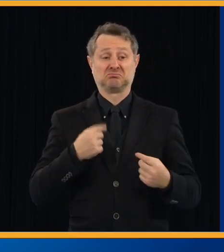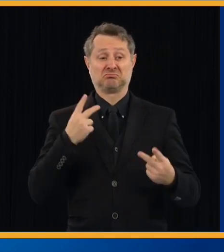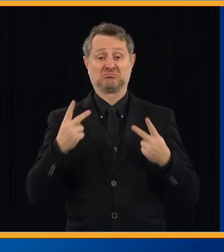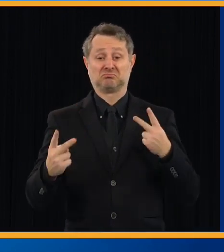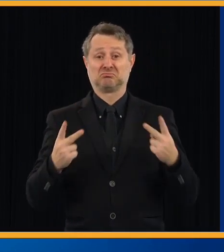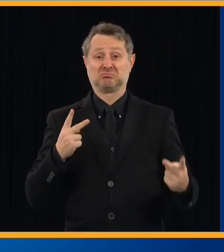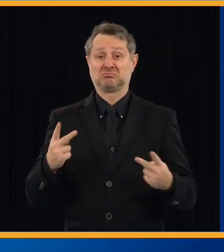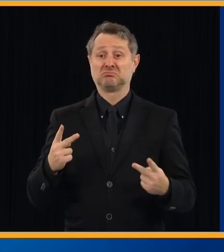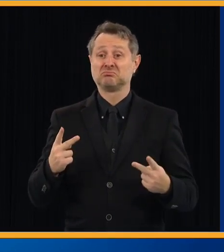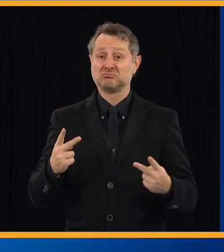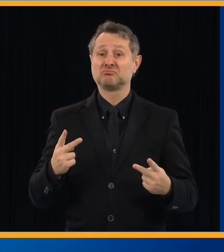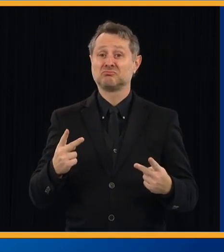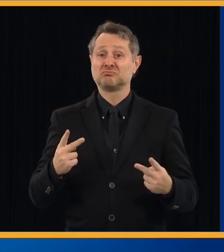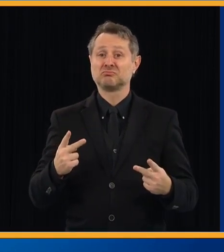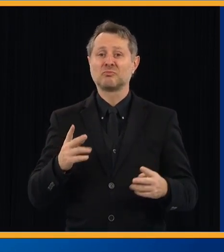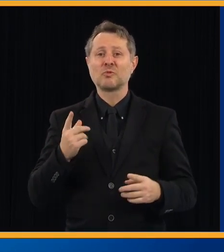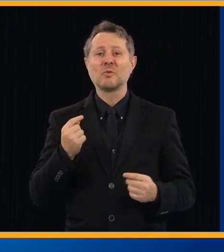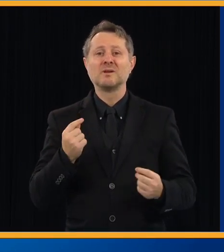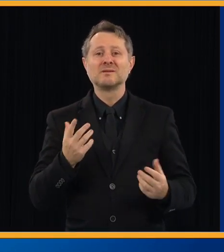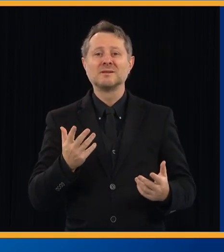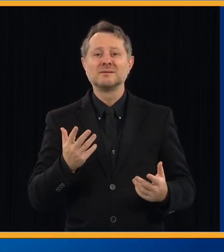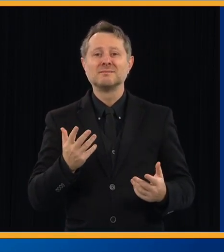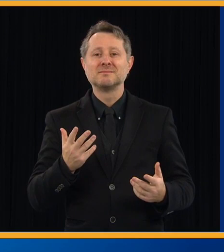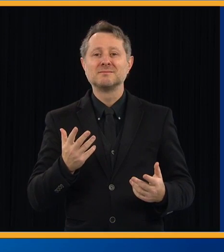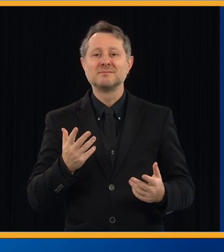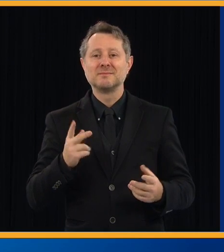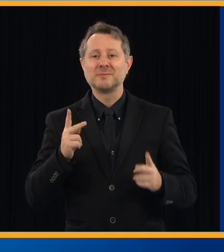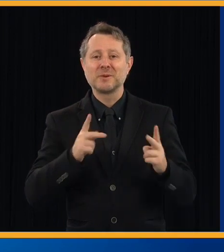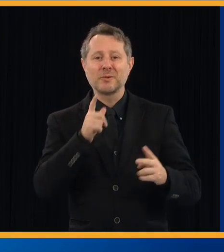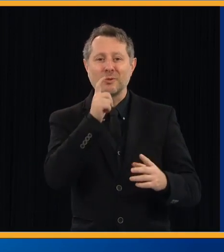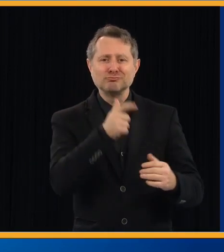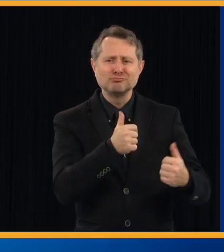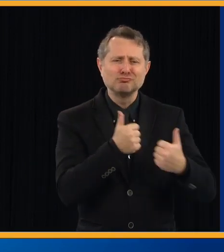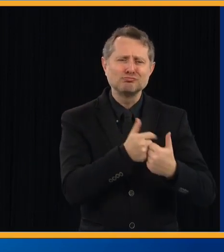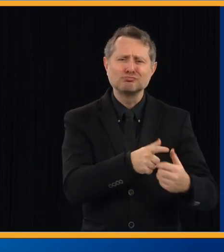you see and the strength that you see